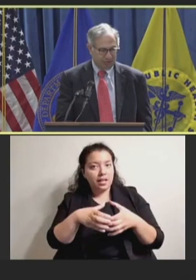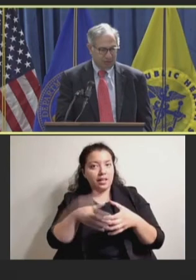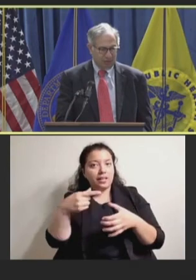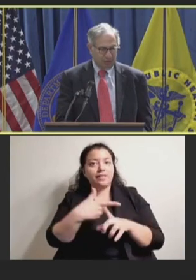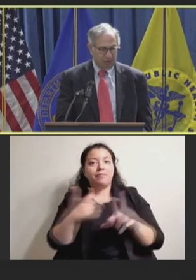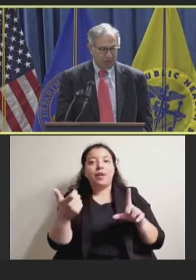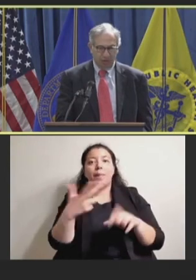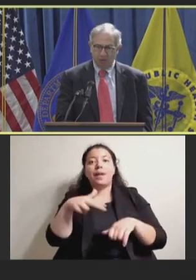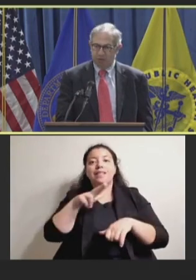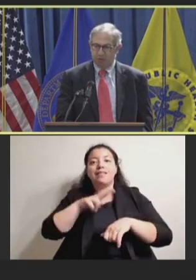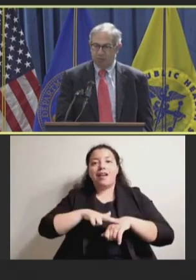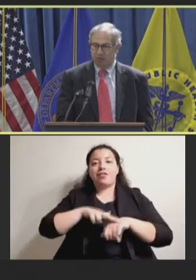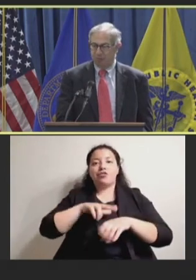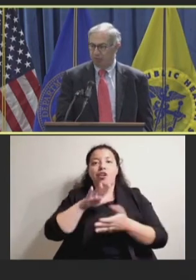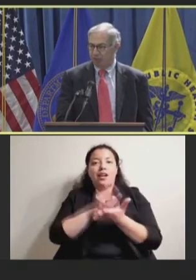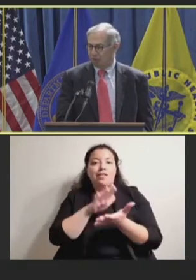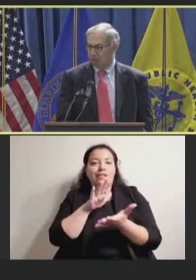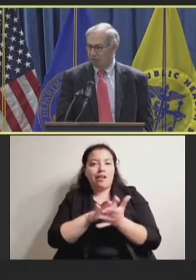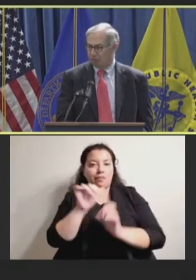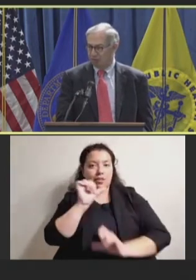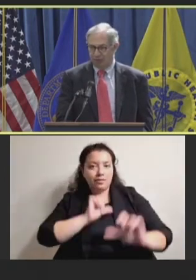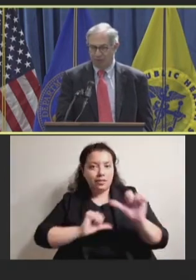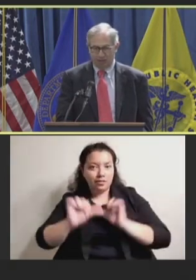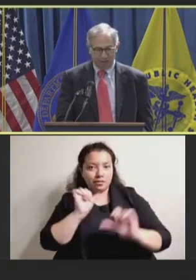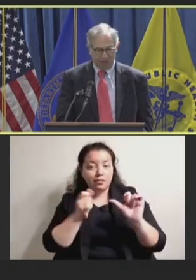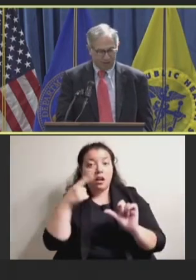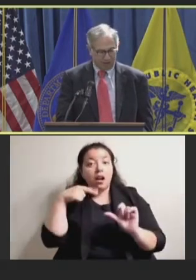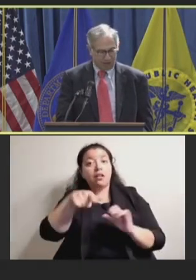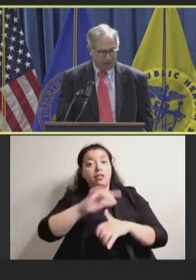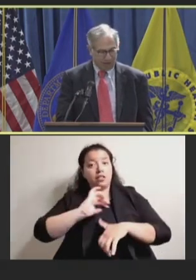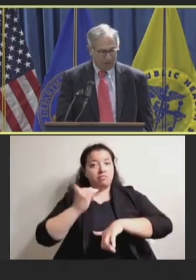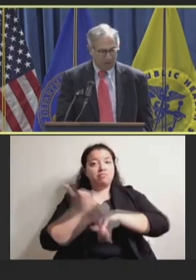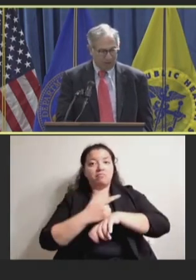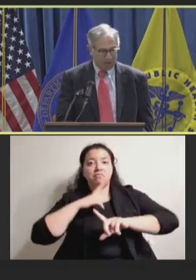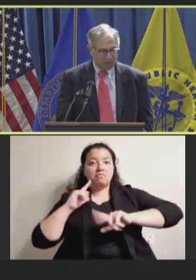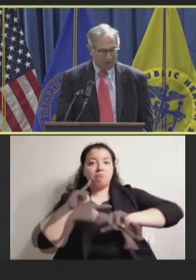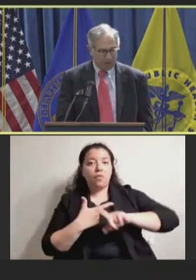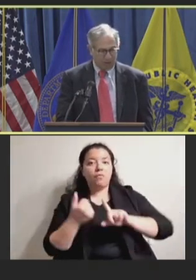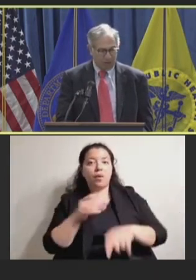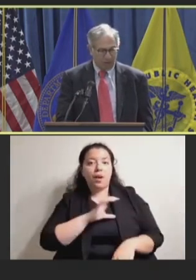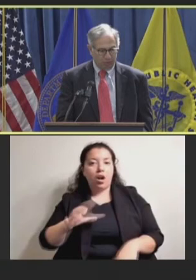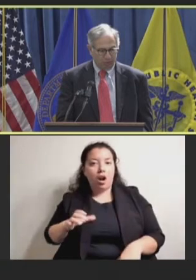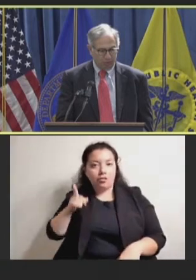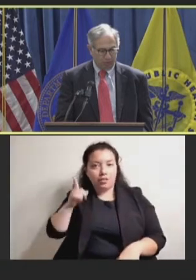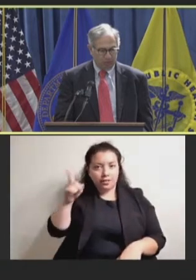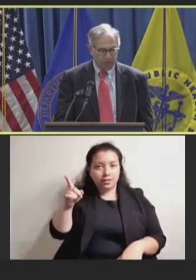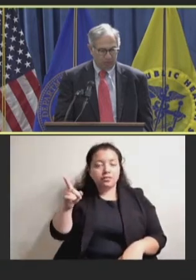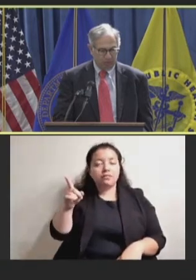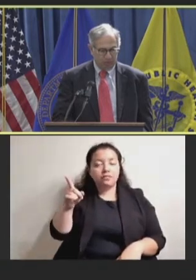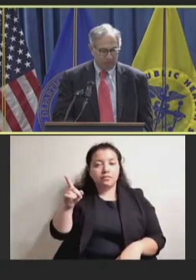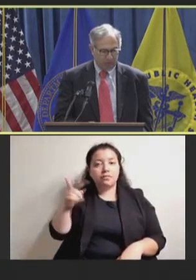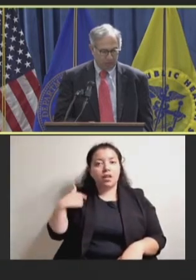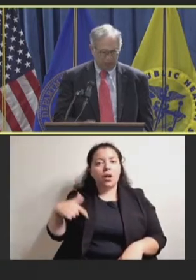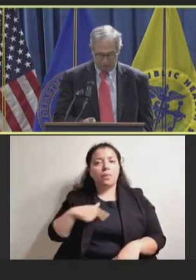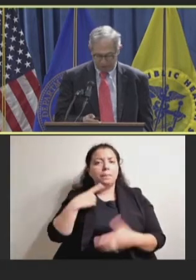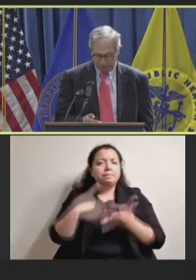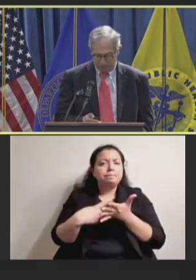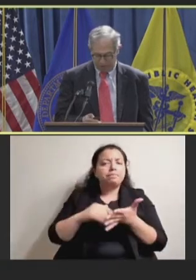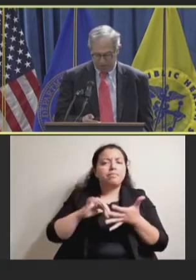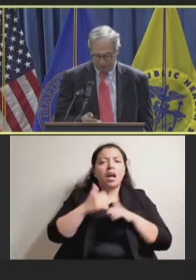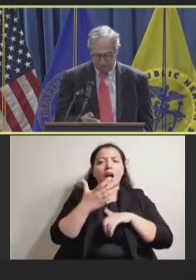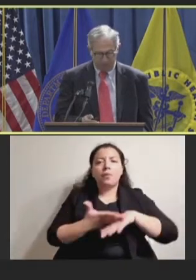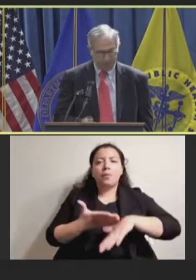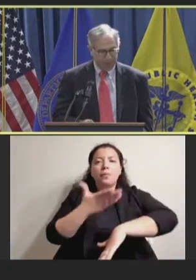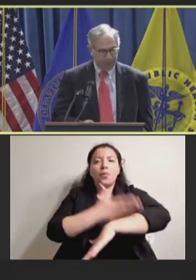Sciences, and it was commissioned by Congress and on looking at how do we improve representation in clinical trials and in